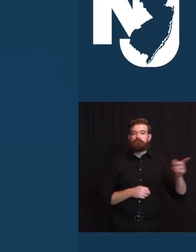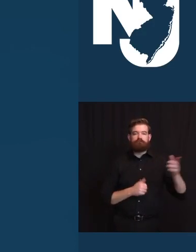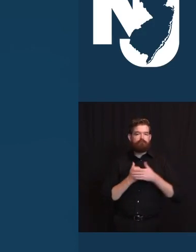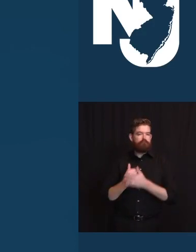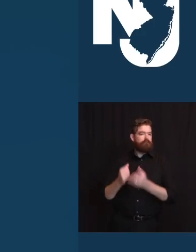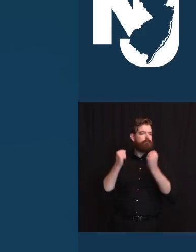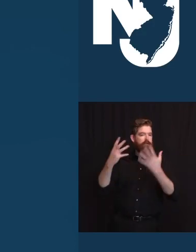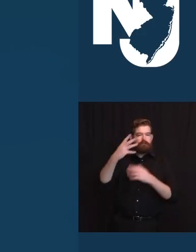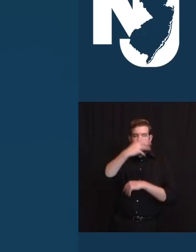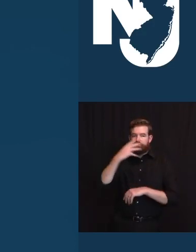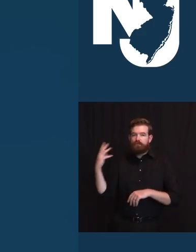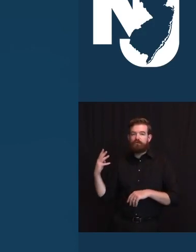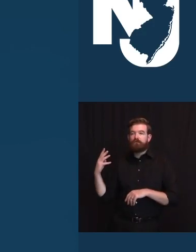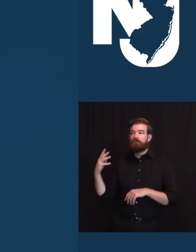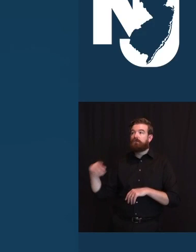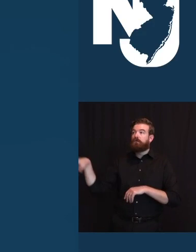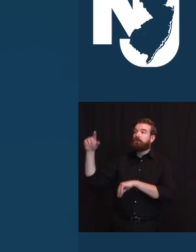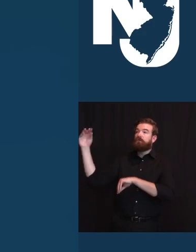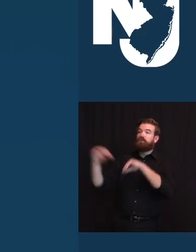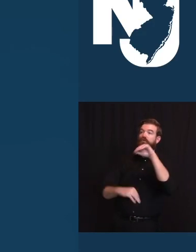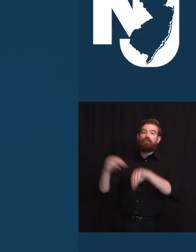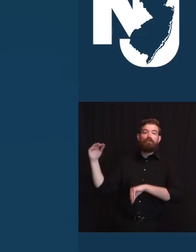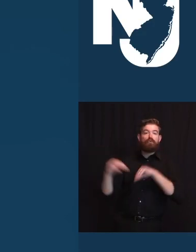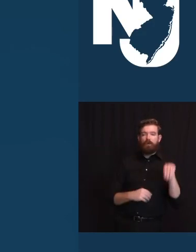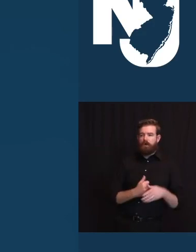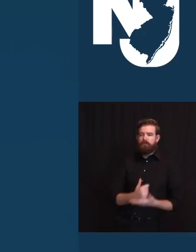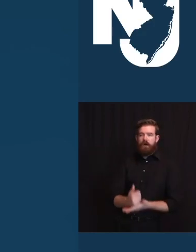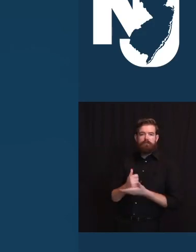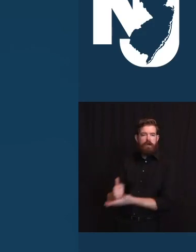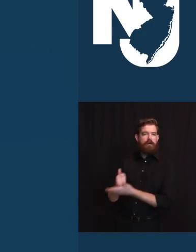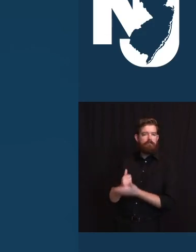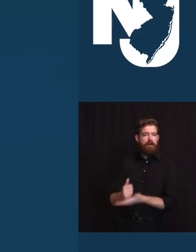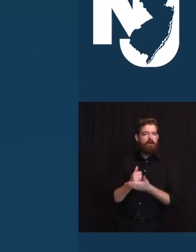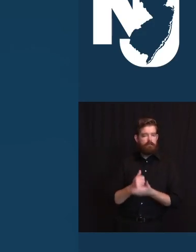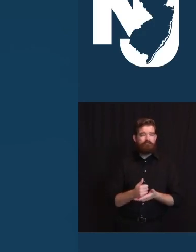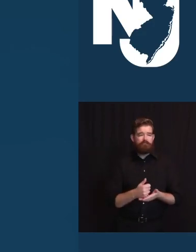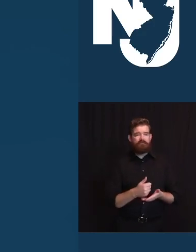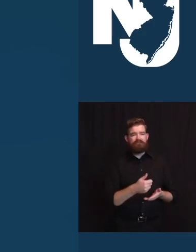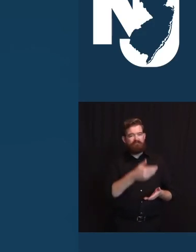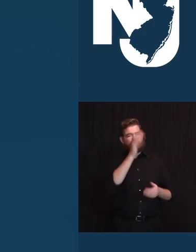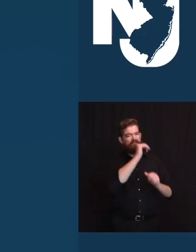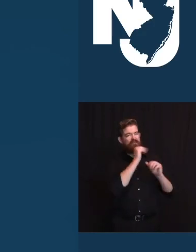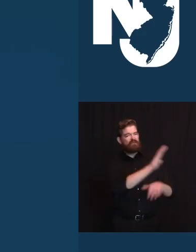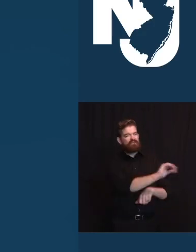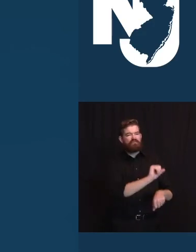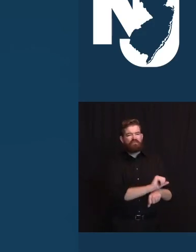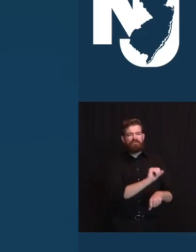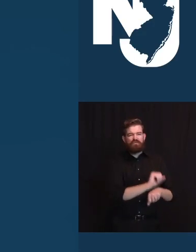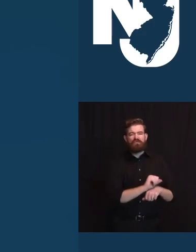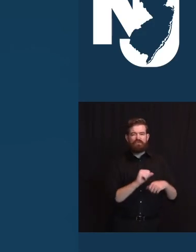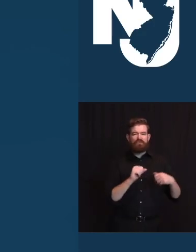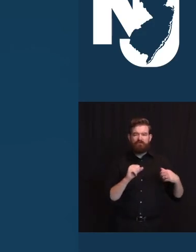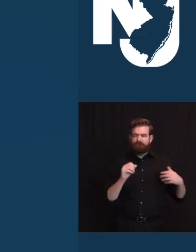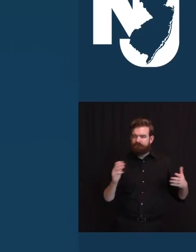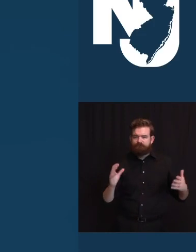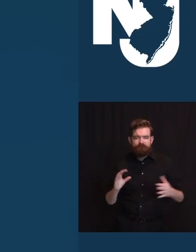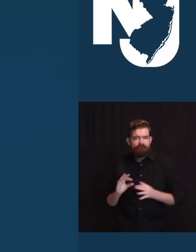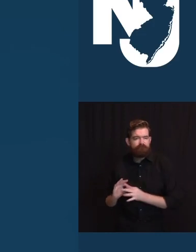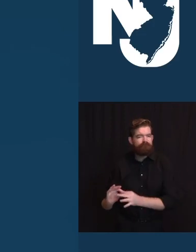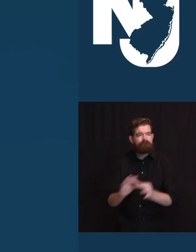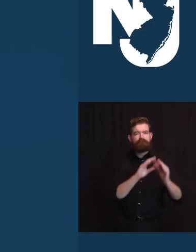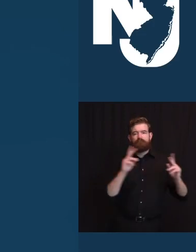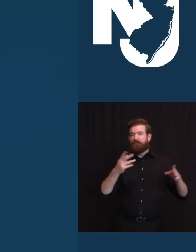Jersey family. May God bless Shavkat and his work to bridge the divides in our society, and may his legacy